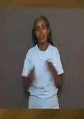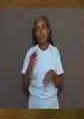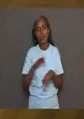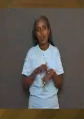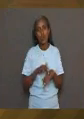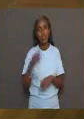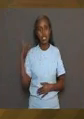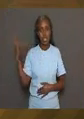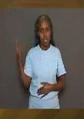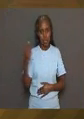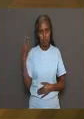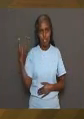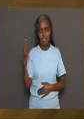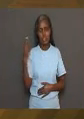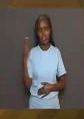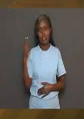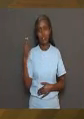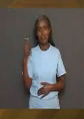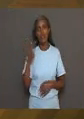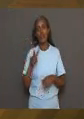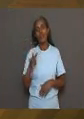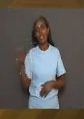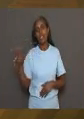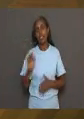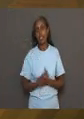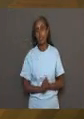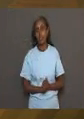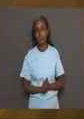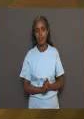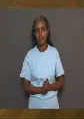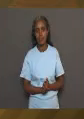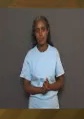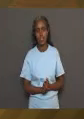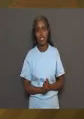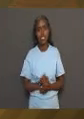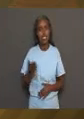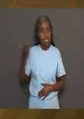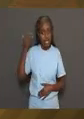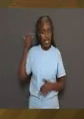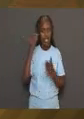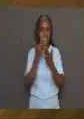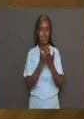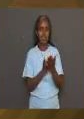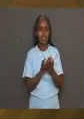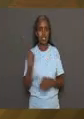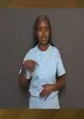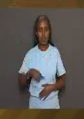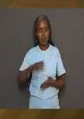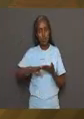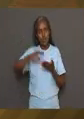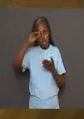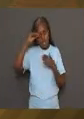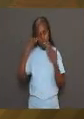the application of vectors. In the last lesson, we